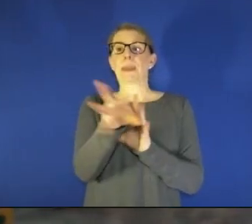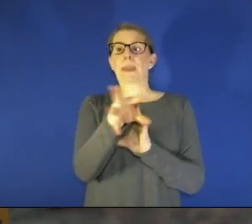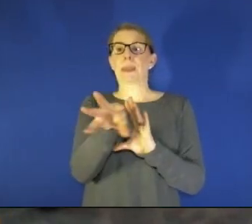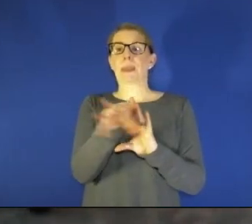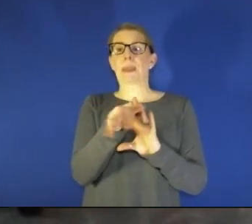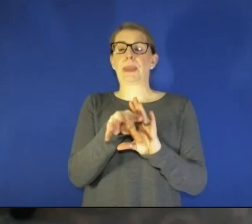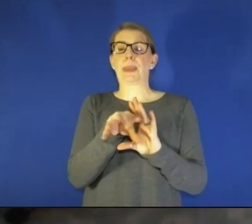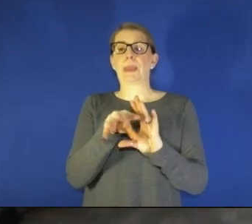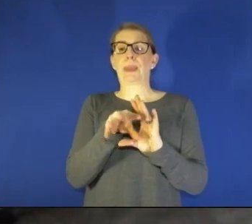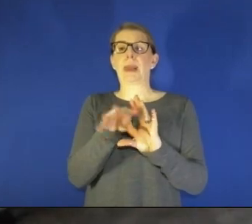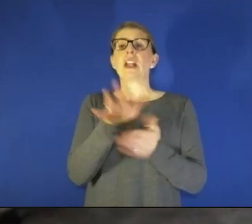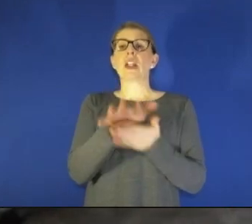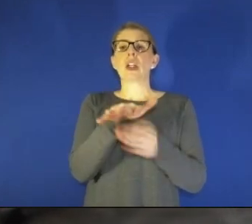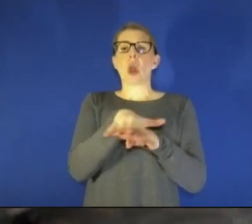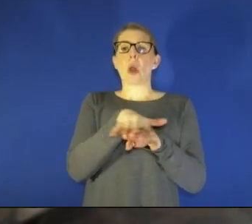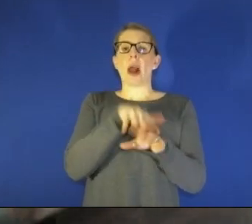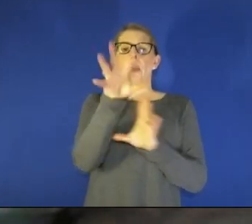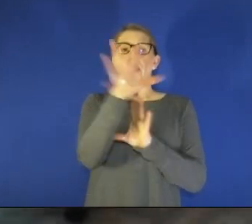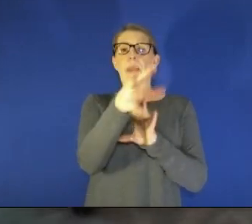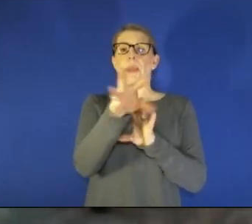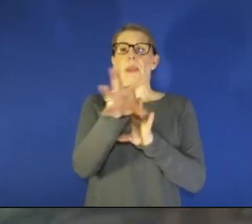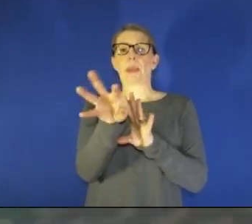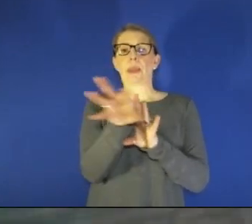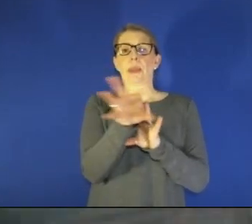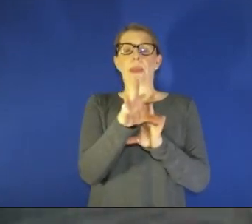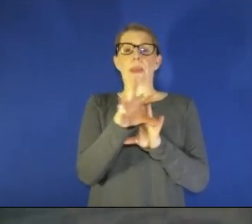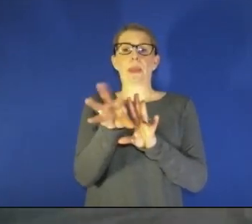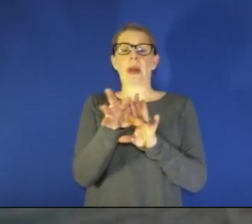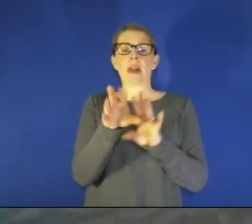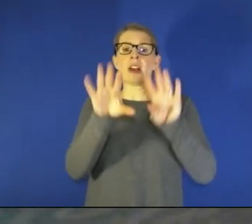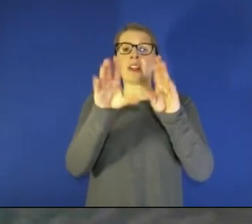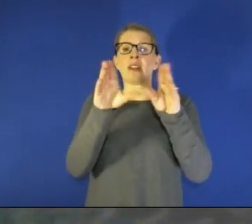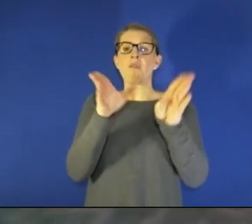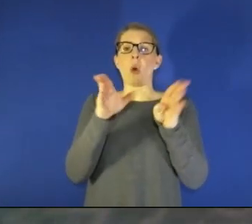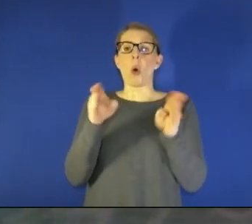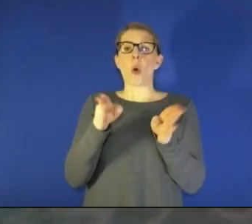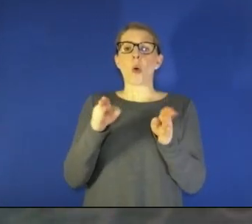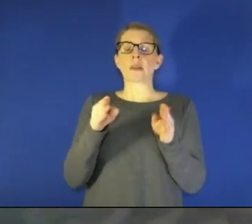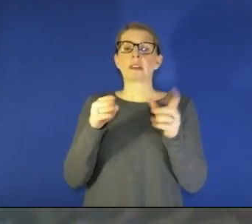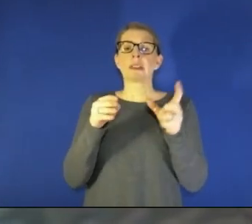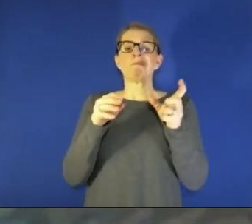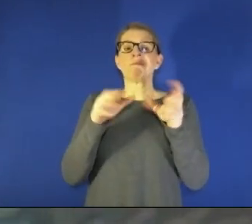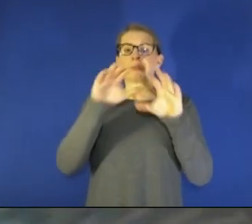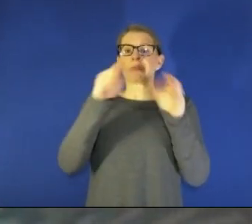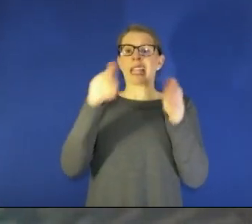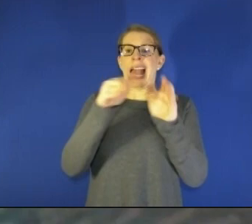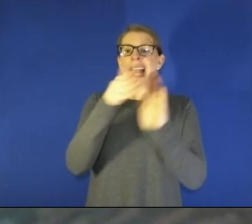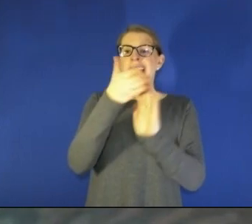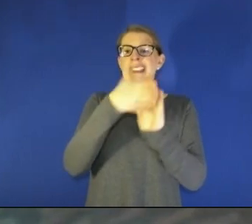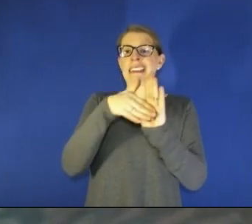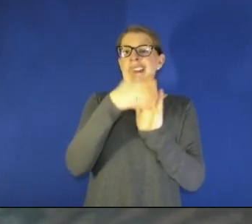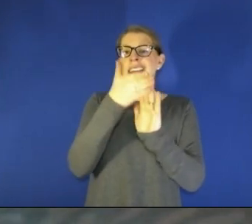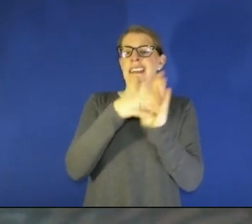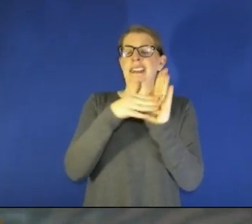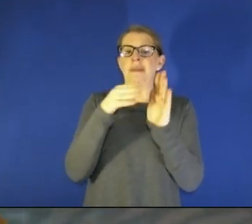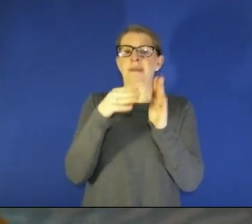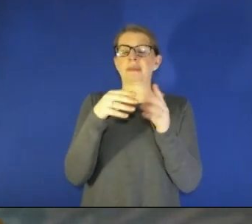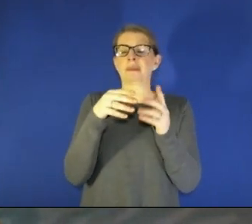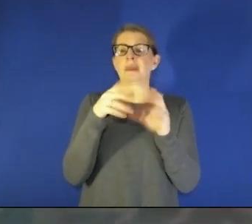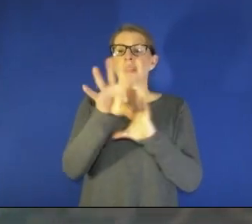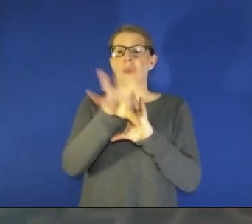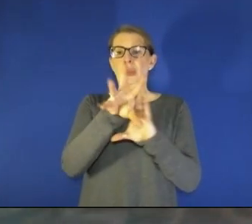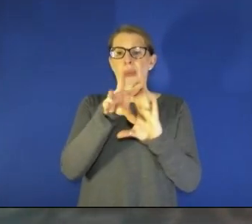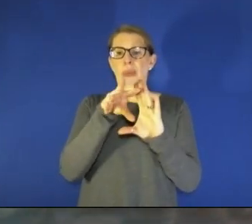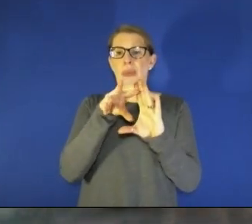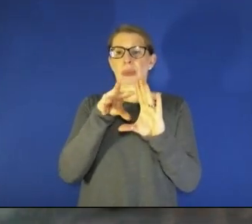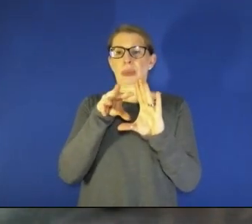slow down and look carefully at all the folds, at the Okay. lining, at the end of the rectum, the colon, to look